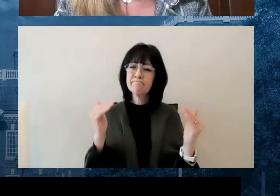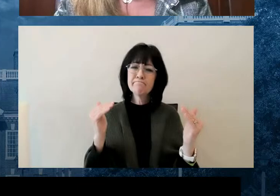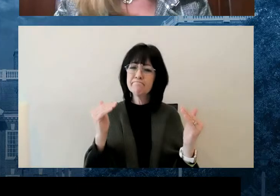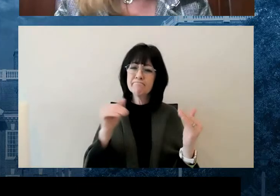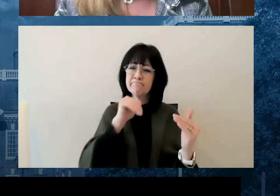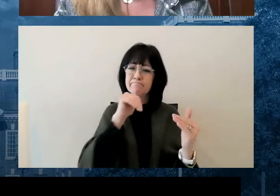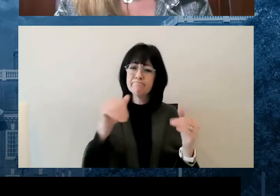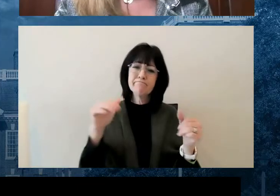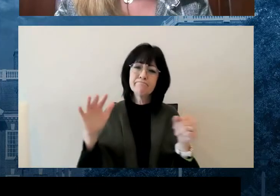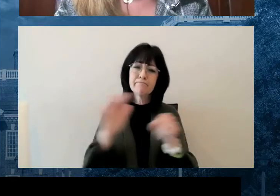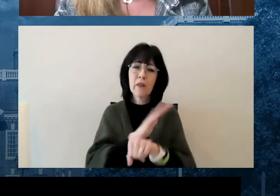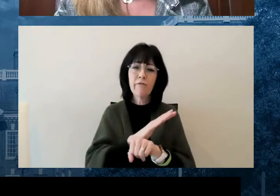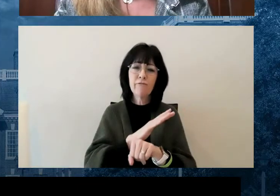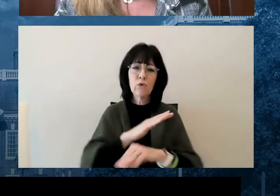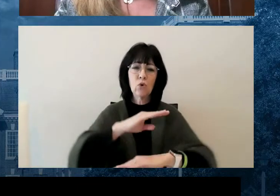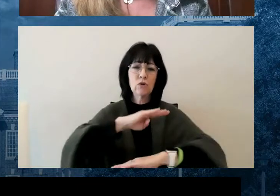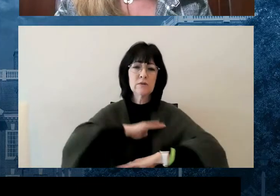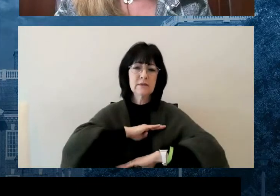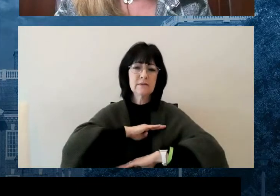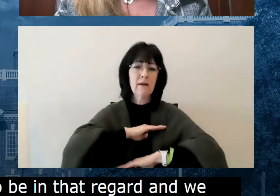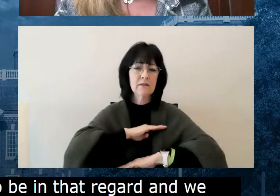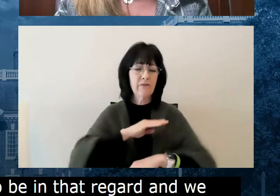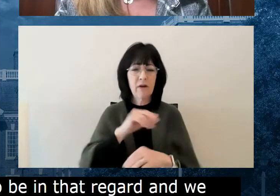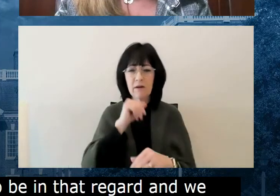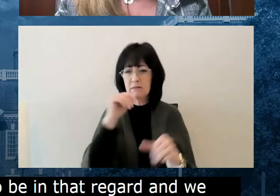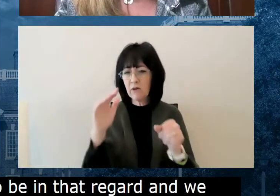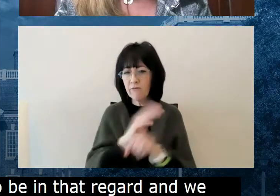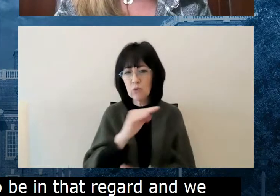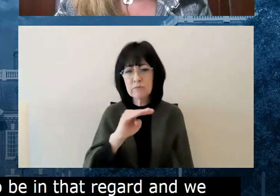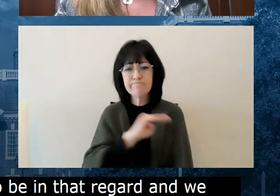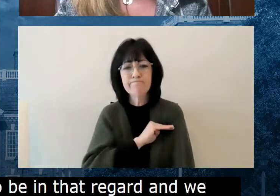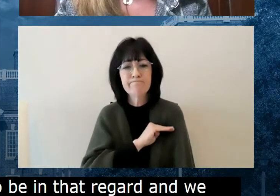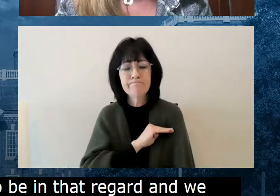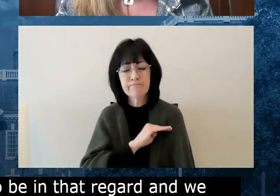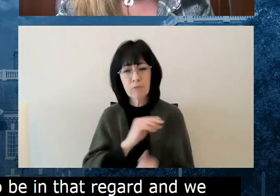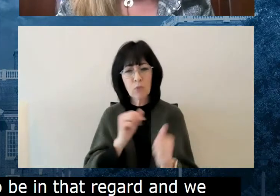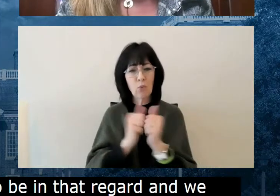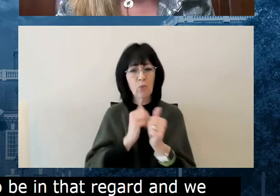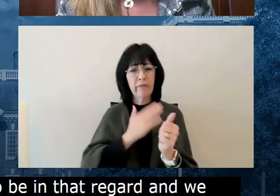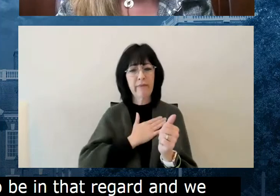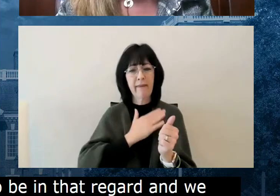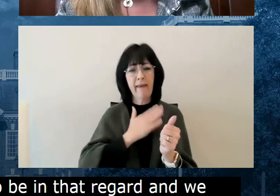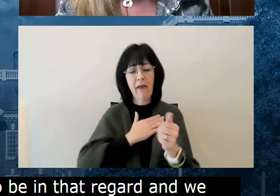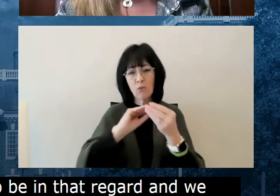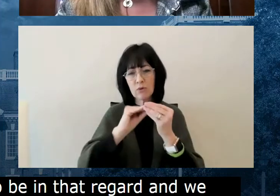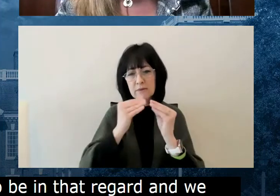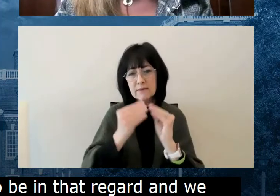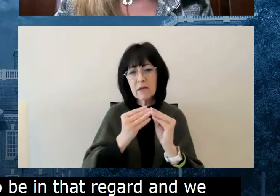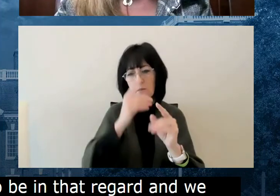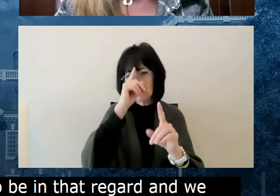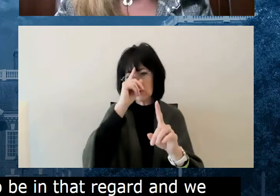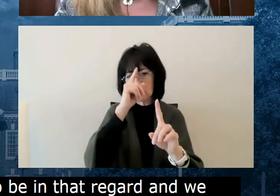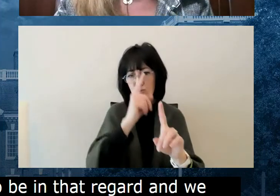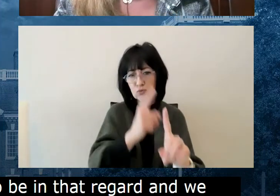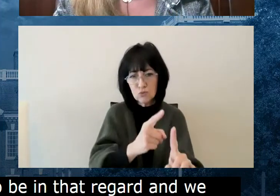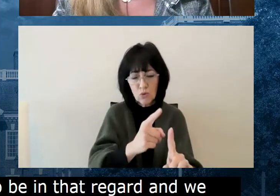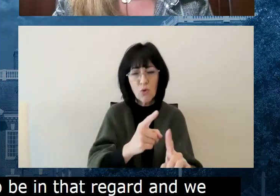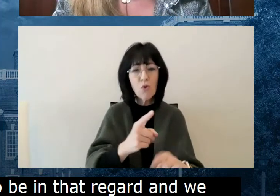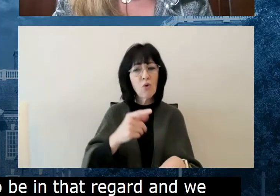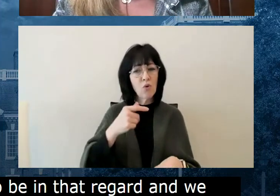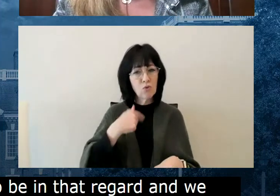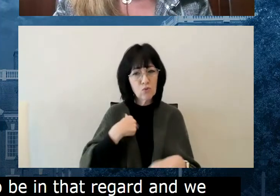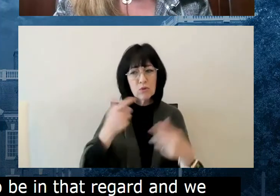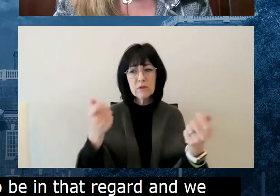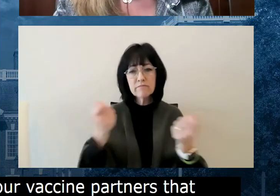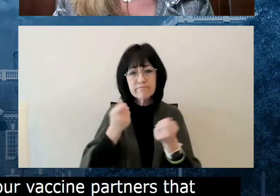and many of our vaccine partners and community partners have undertaken in order to do better. The